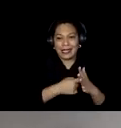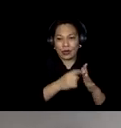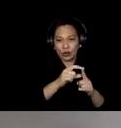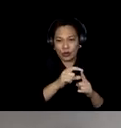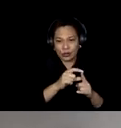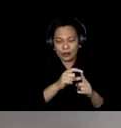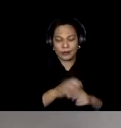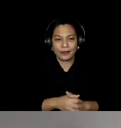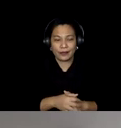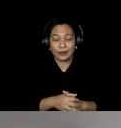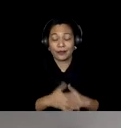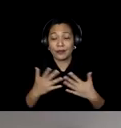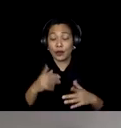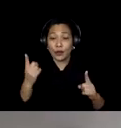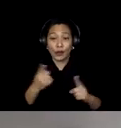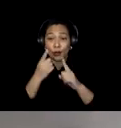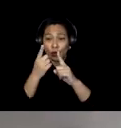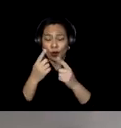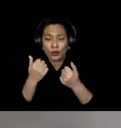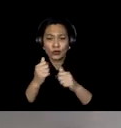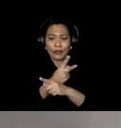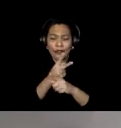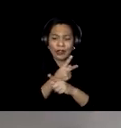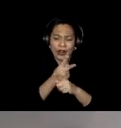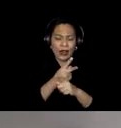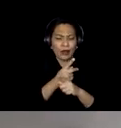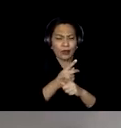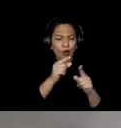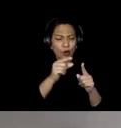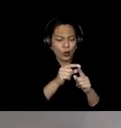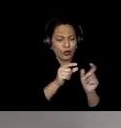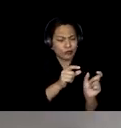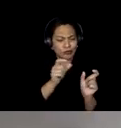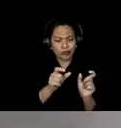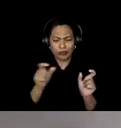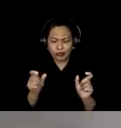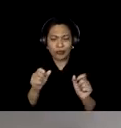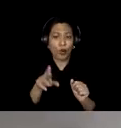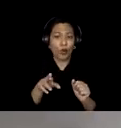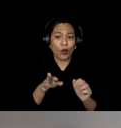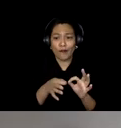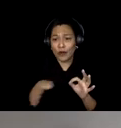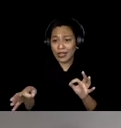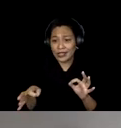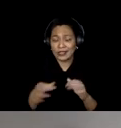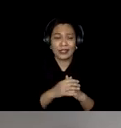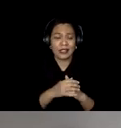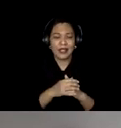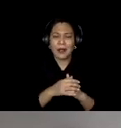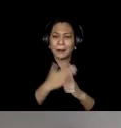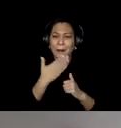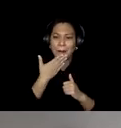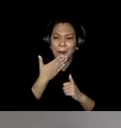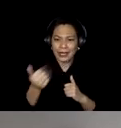to do is you're trying to come up with a set of keywords and phrases that you'll optimize